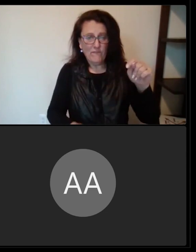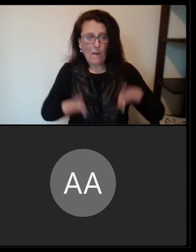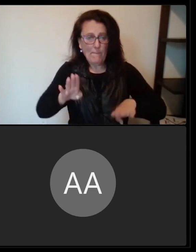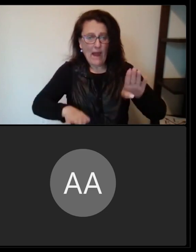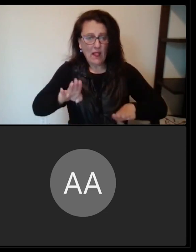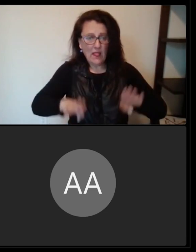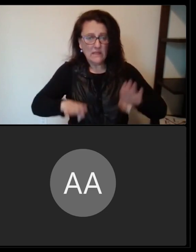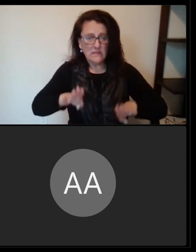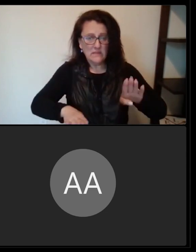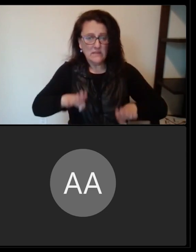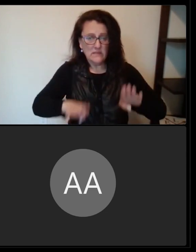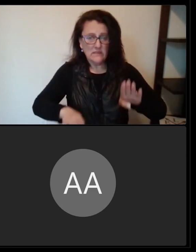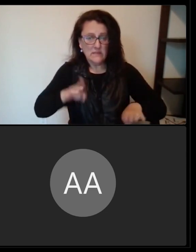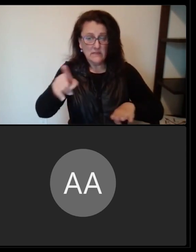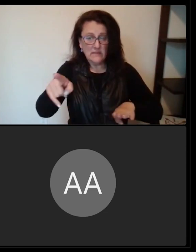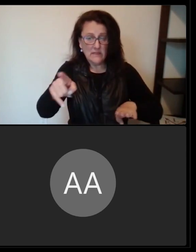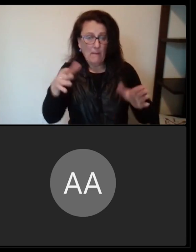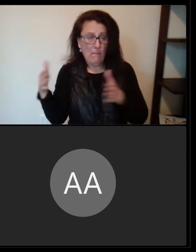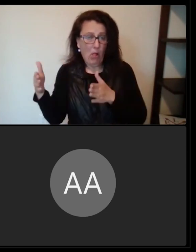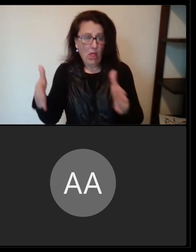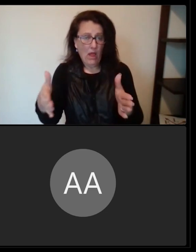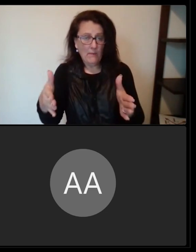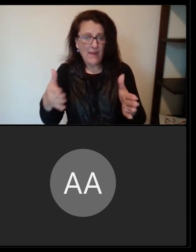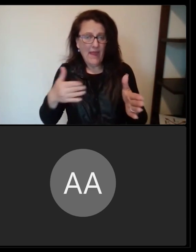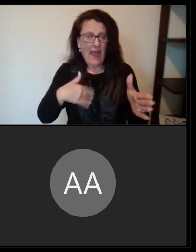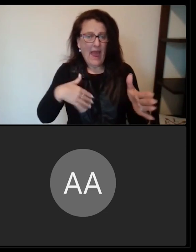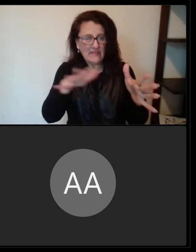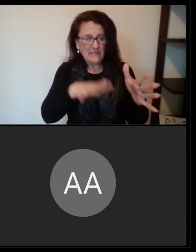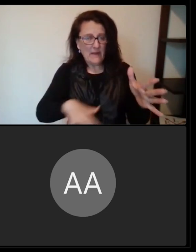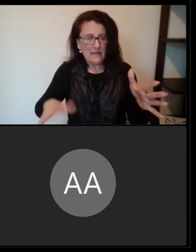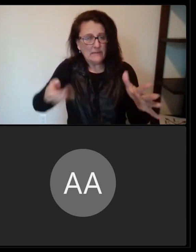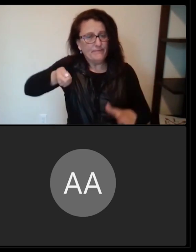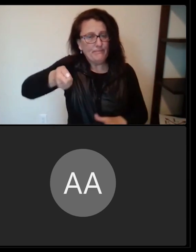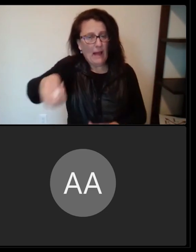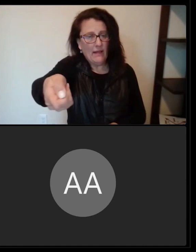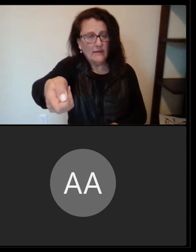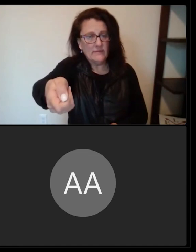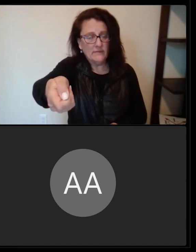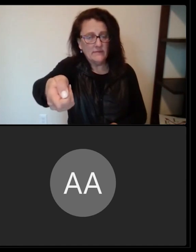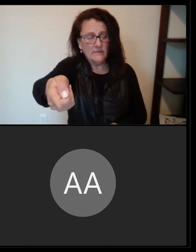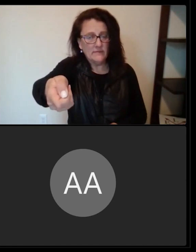up here and they have the space to just insert the ballot there.